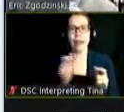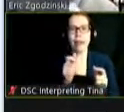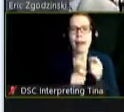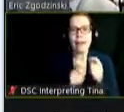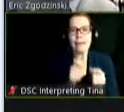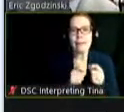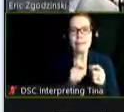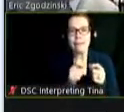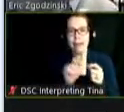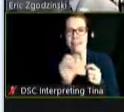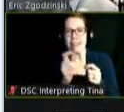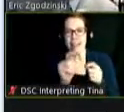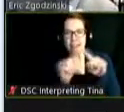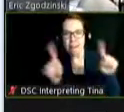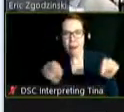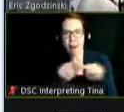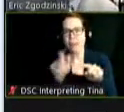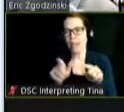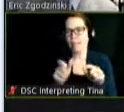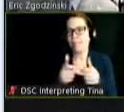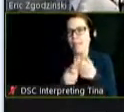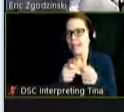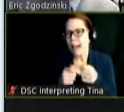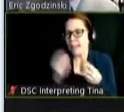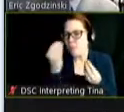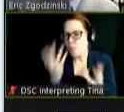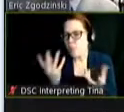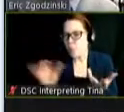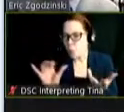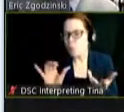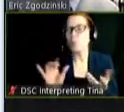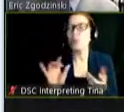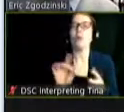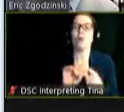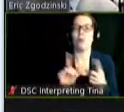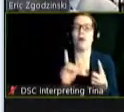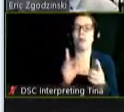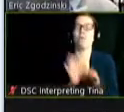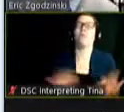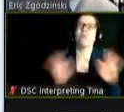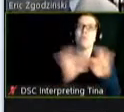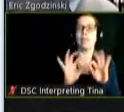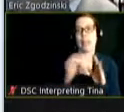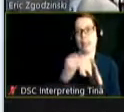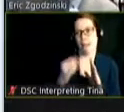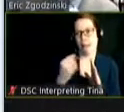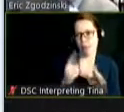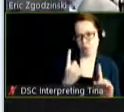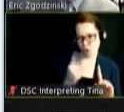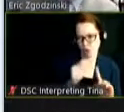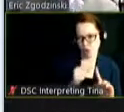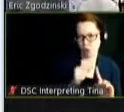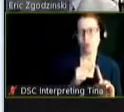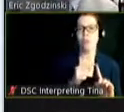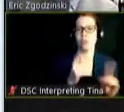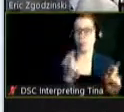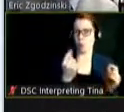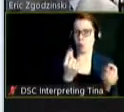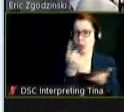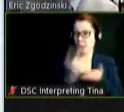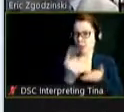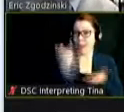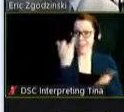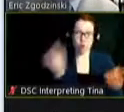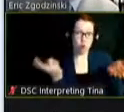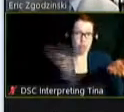a text box in here too, so we can text you information. But for right now, we really do want to email your information. And what we're planning on doing is every week, whoever signs up for